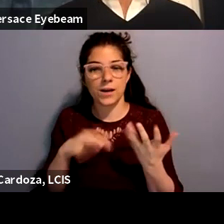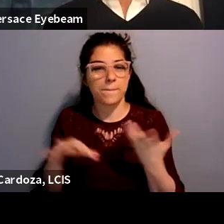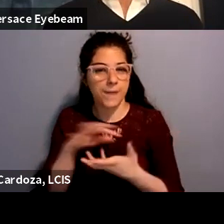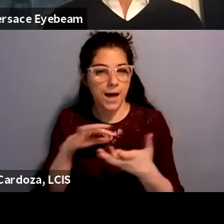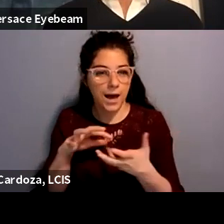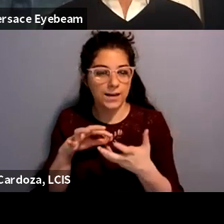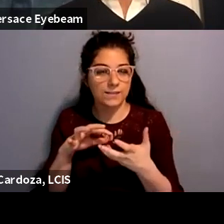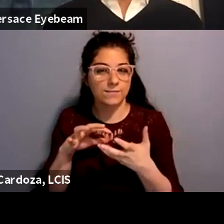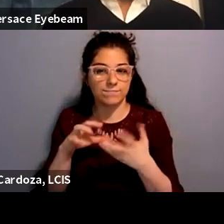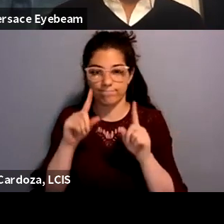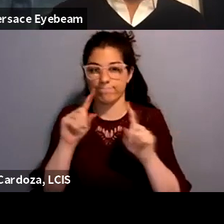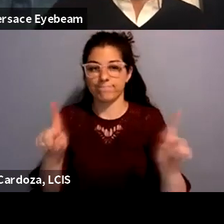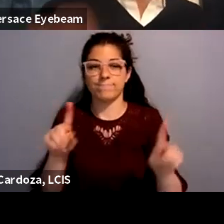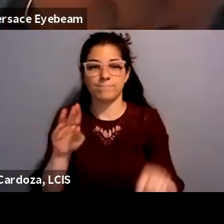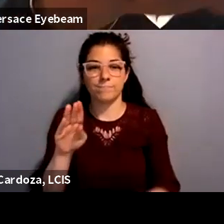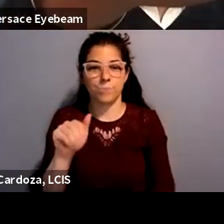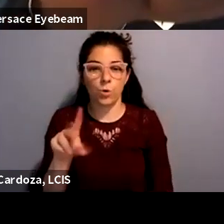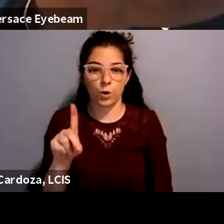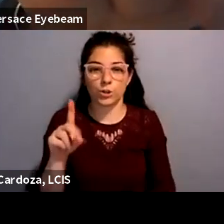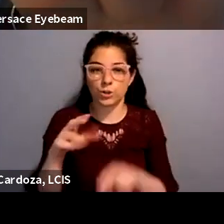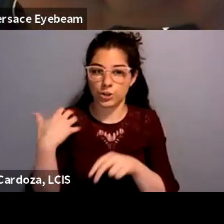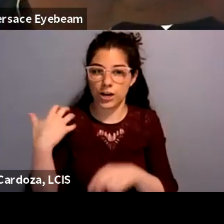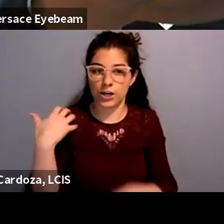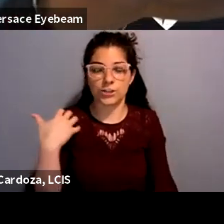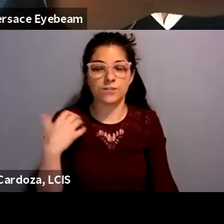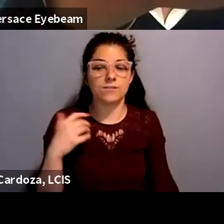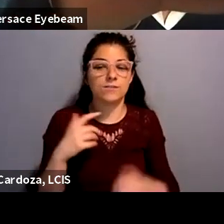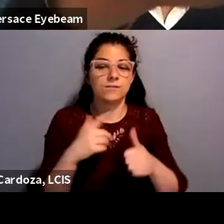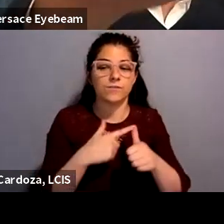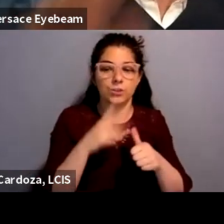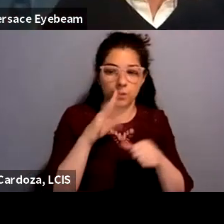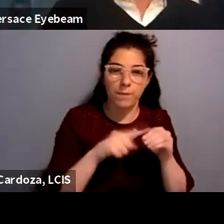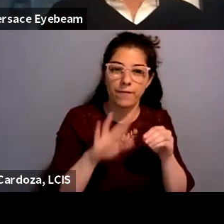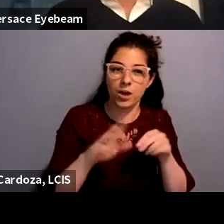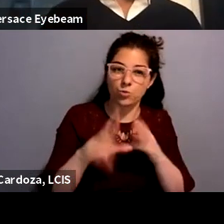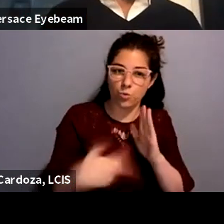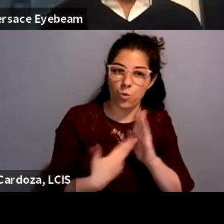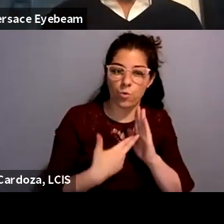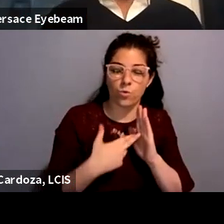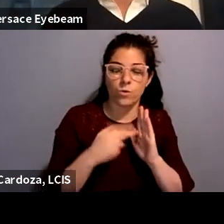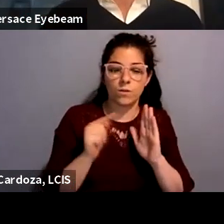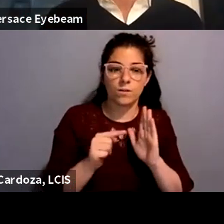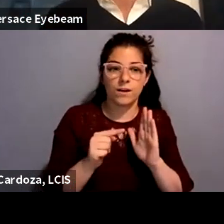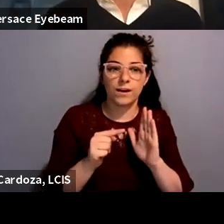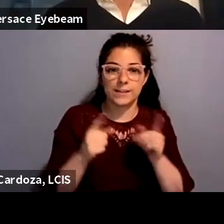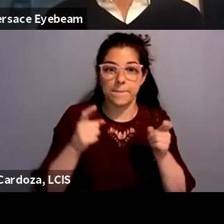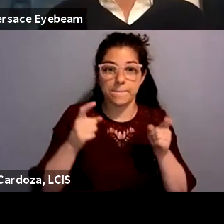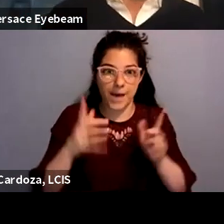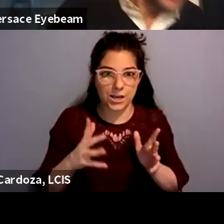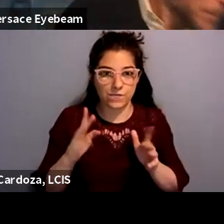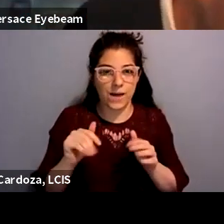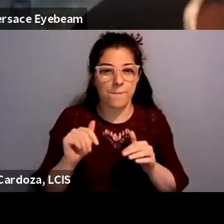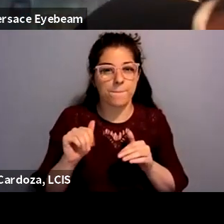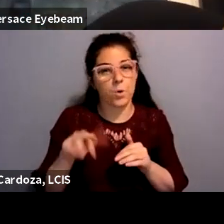and pose to the board chairs on this. And I'm gonna talk first about the board chair's role as being the manager of the board